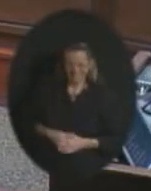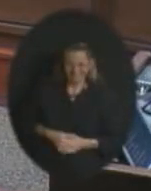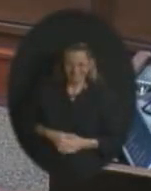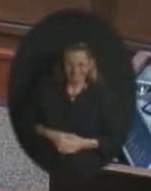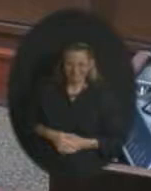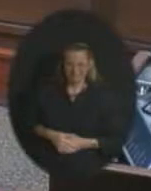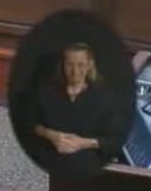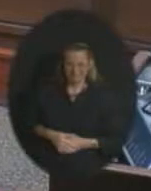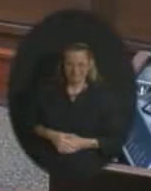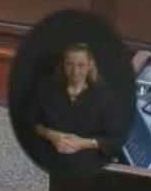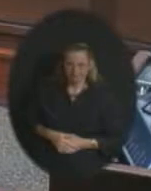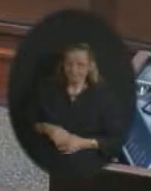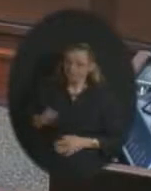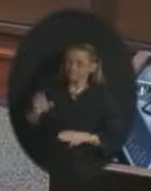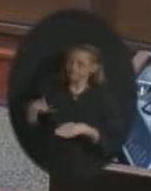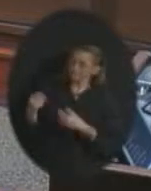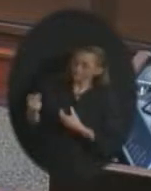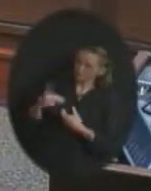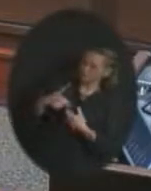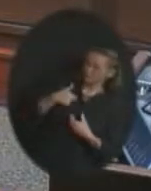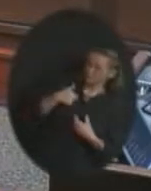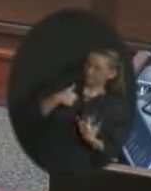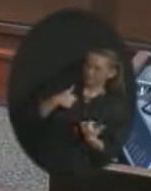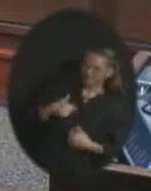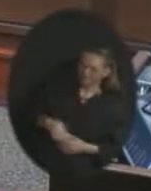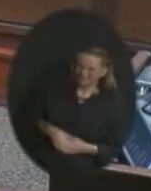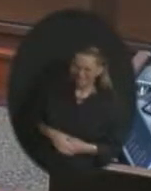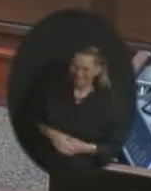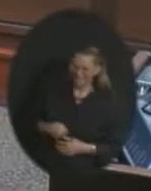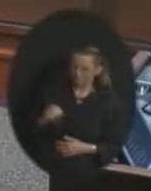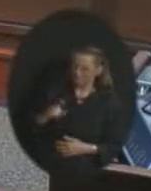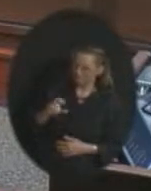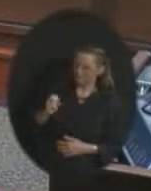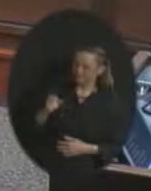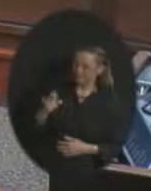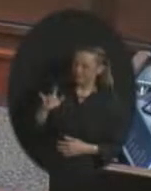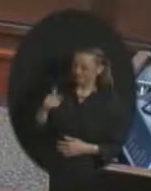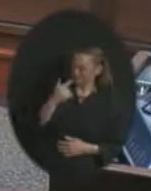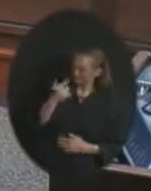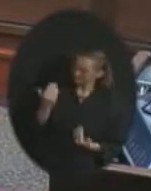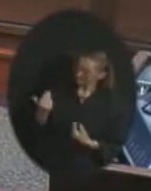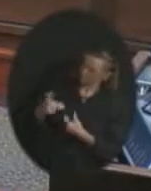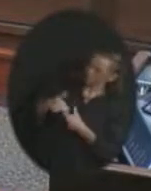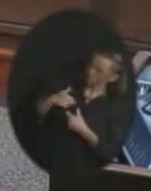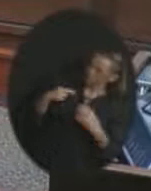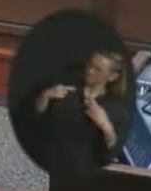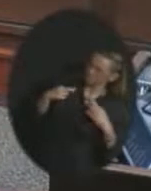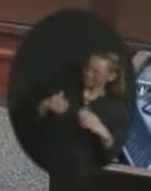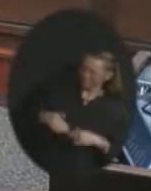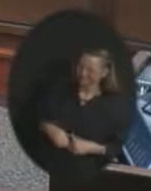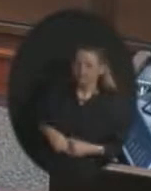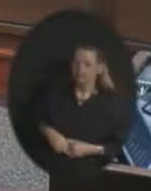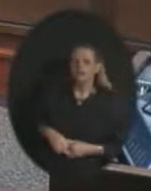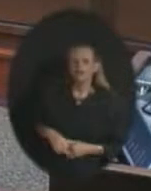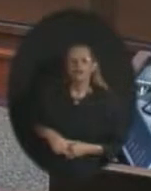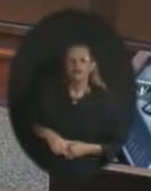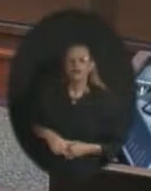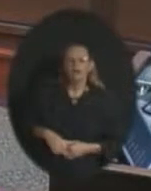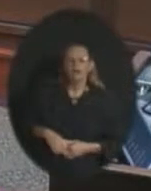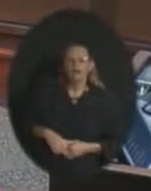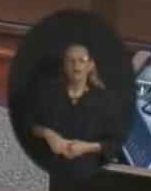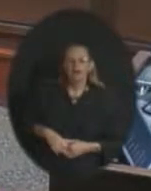you can come with me. Okay. You know, I, and Dr. Daniels, appreciate it, but Mr. Poland brings up a good point. You know,